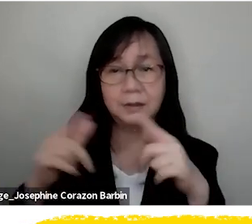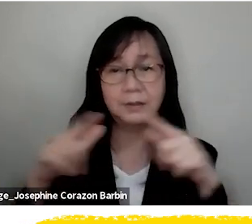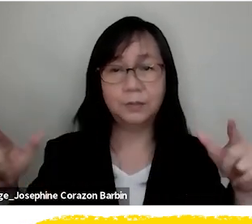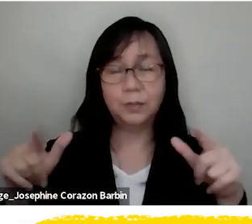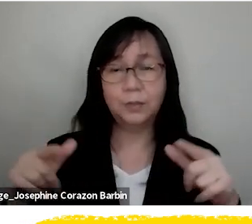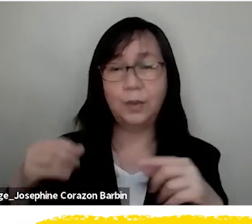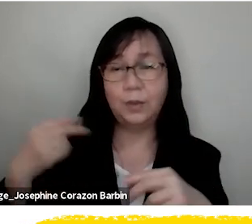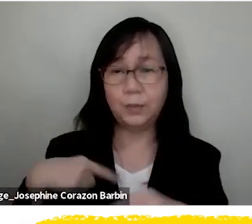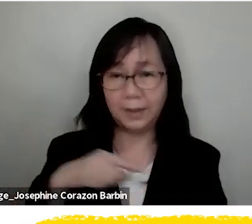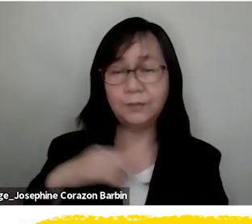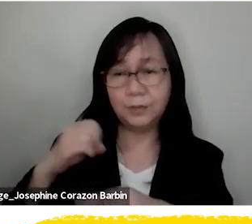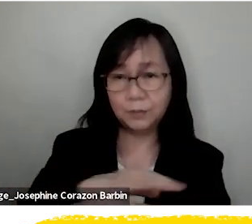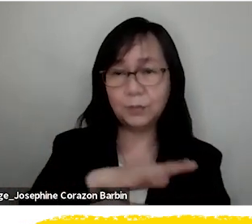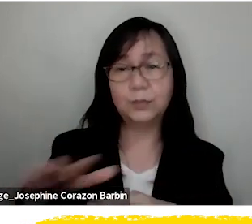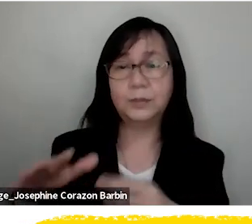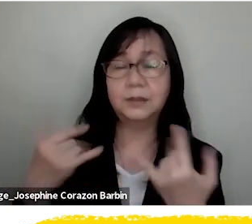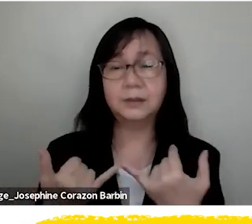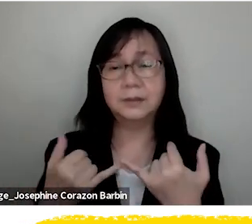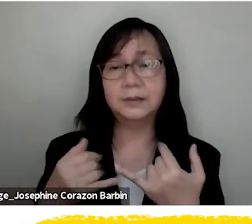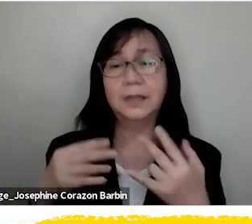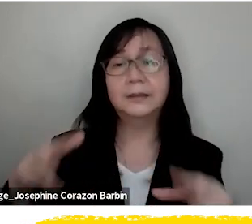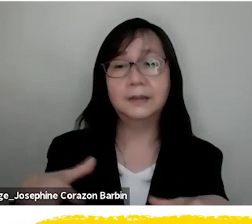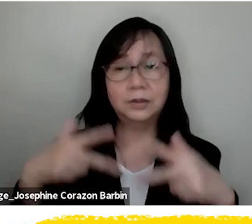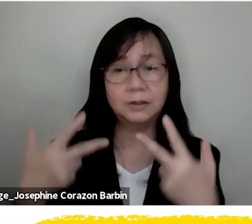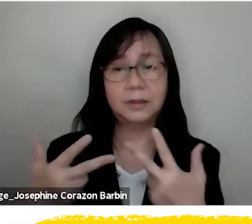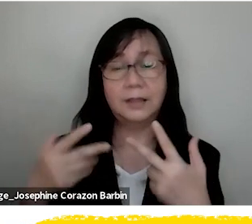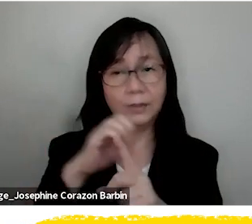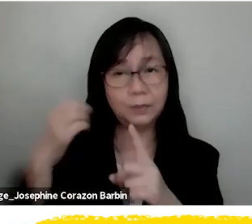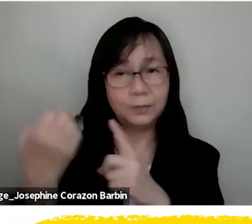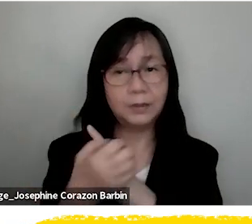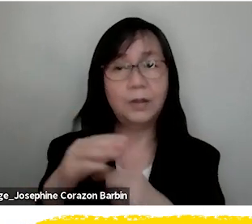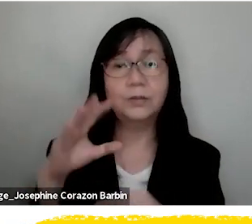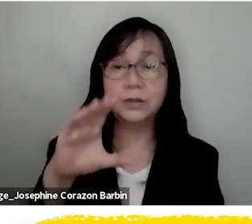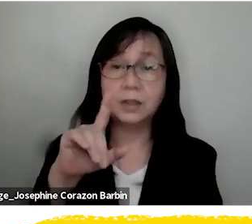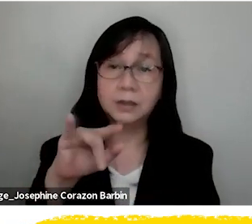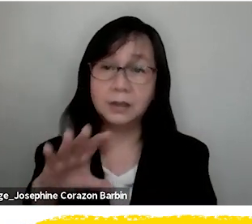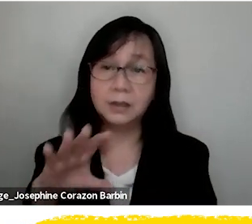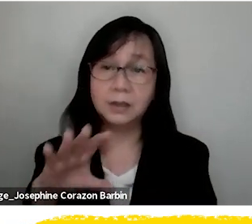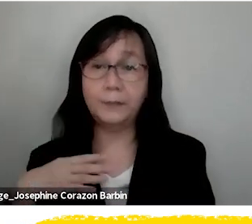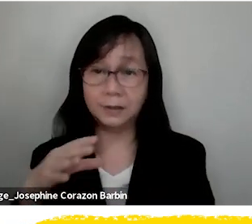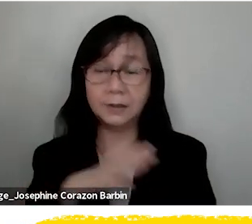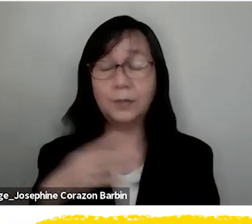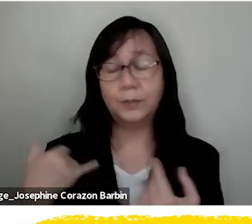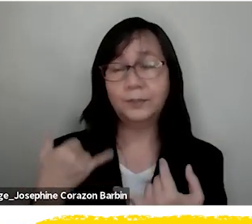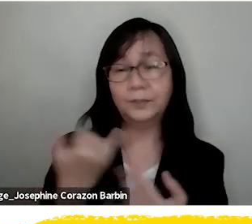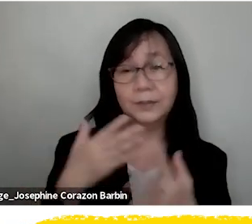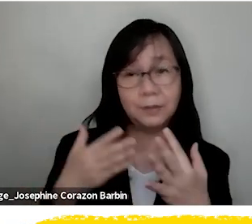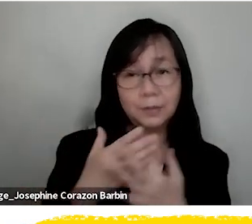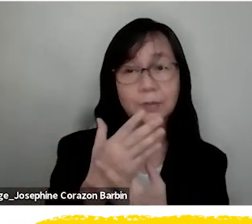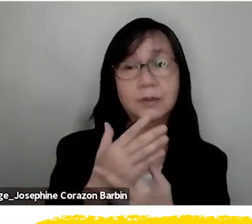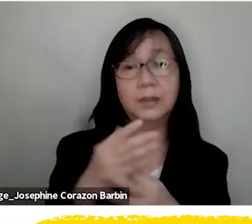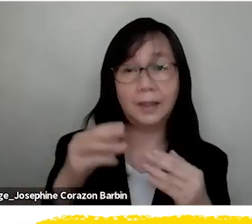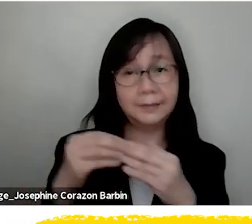the general comment on digital environment of the CRC committee. We have managed through the guide